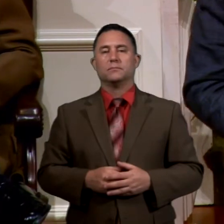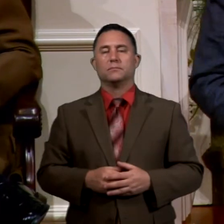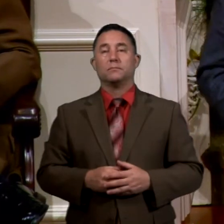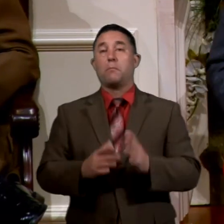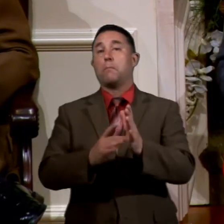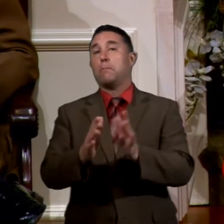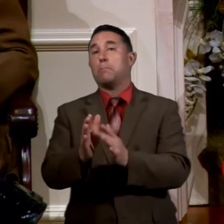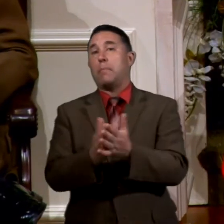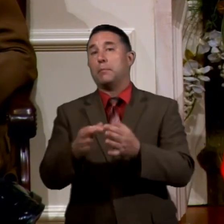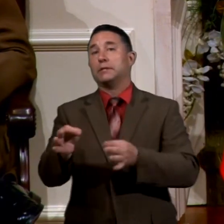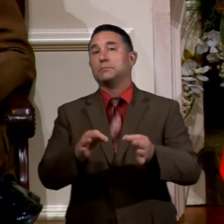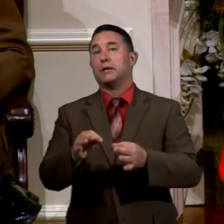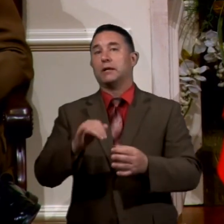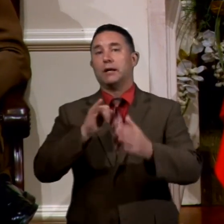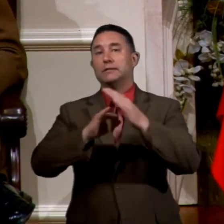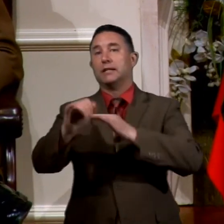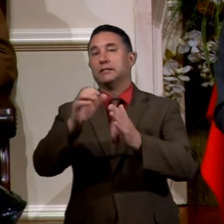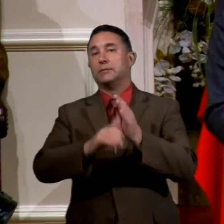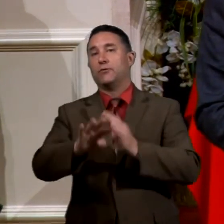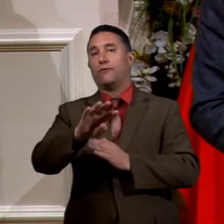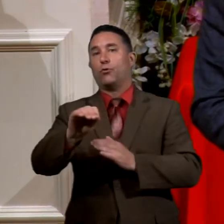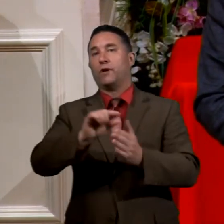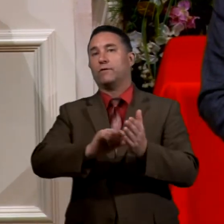The Bible says in Isaiah 40, verse 10,